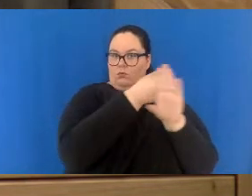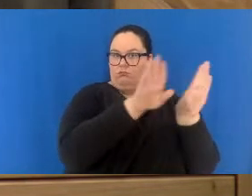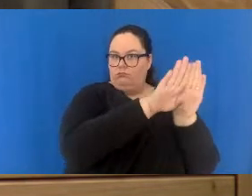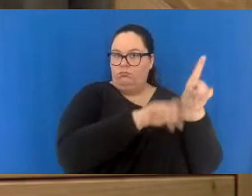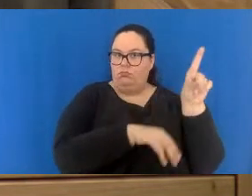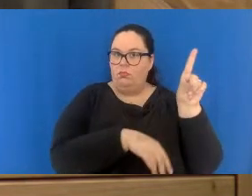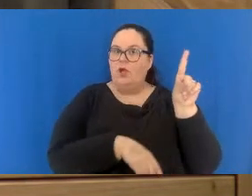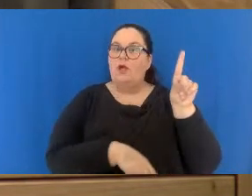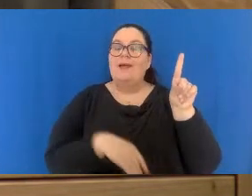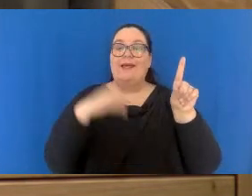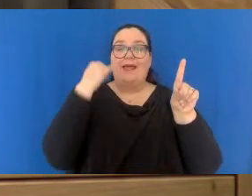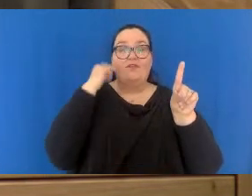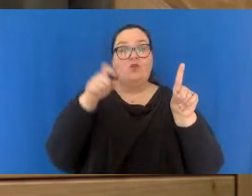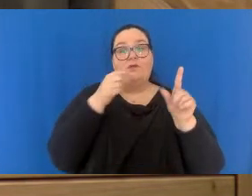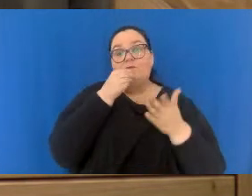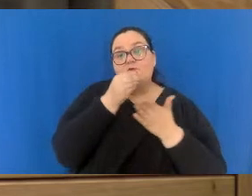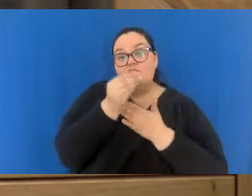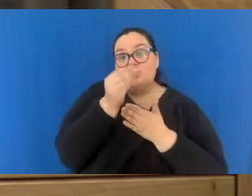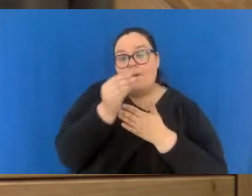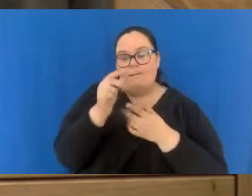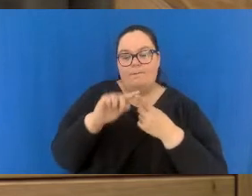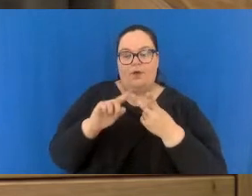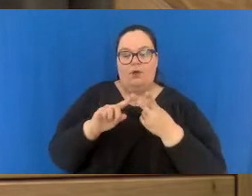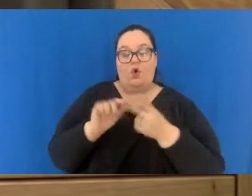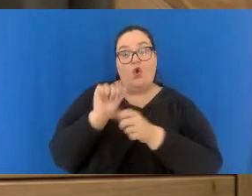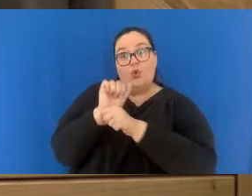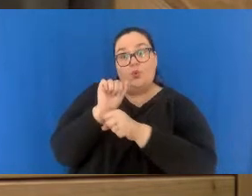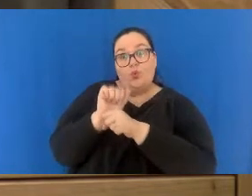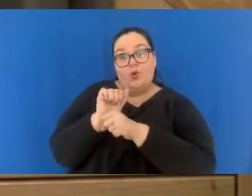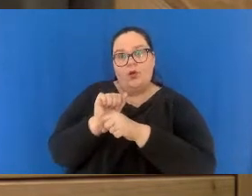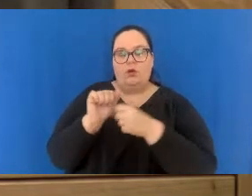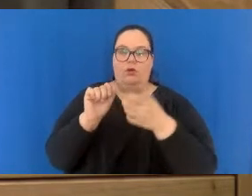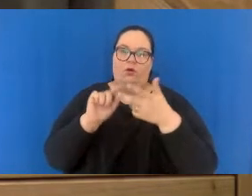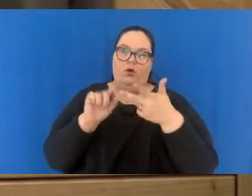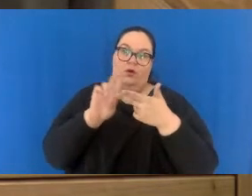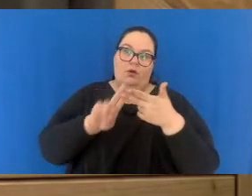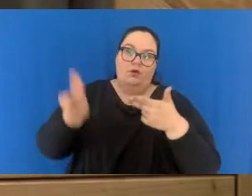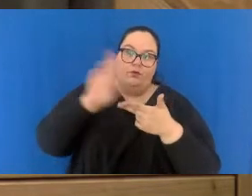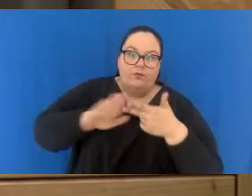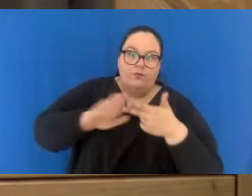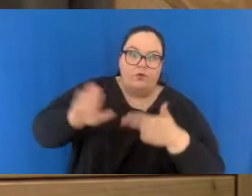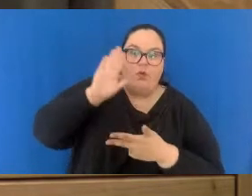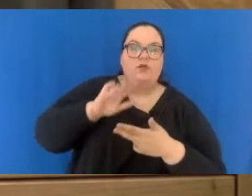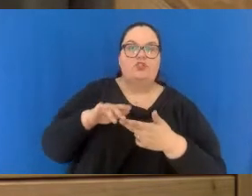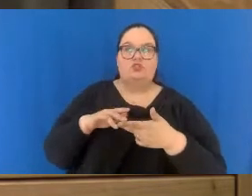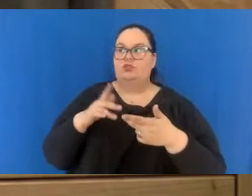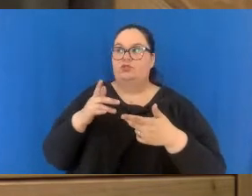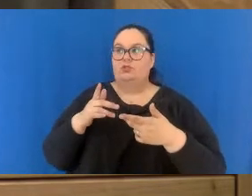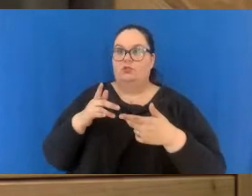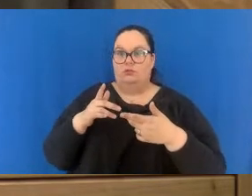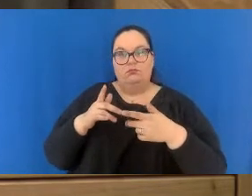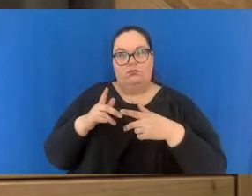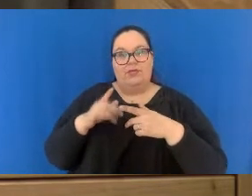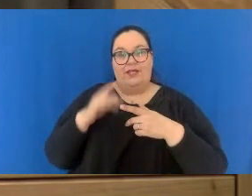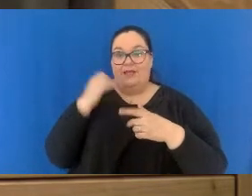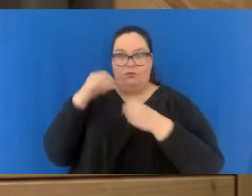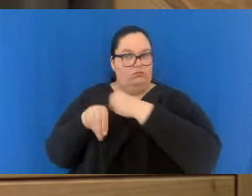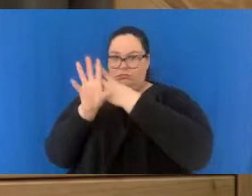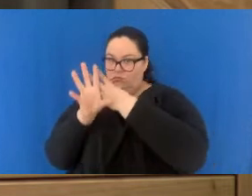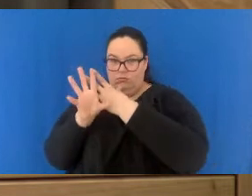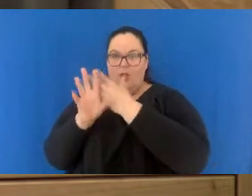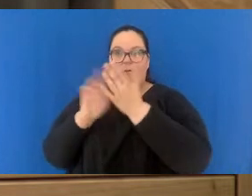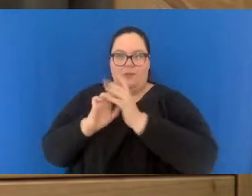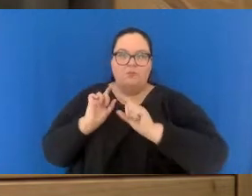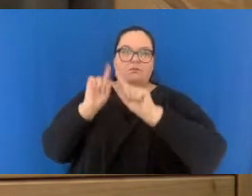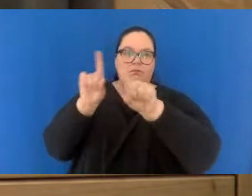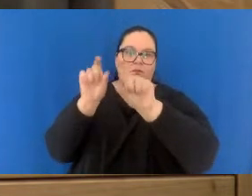for essential reasons, such as work and post-secondary education, if they cannot be done virtually. Health services